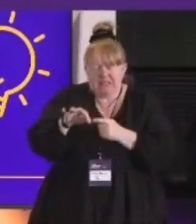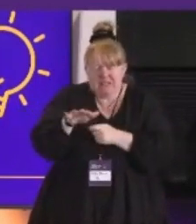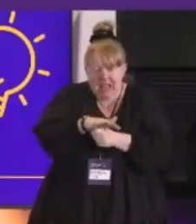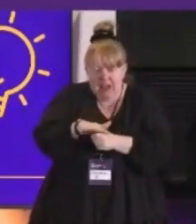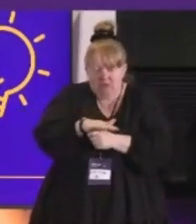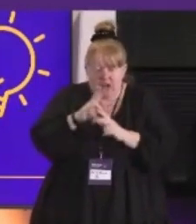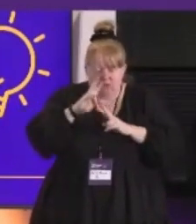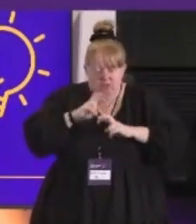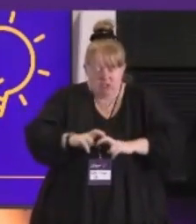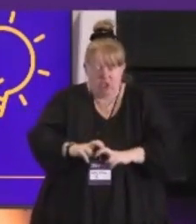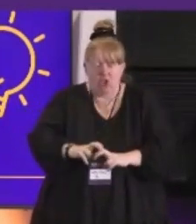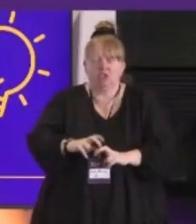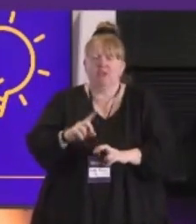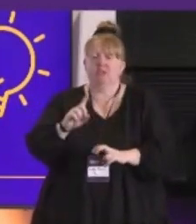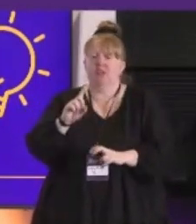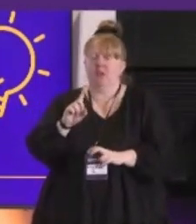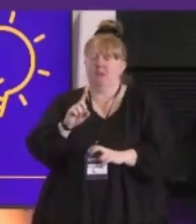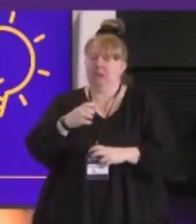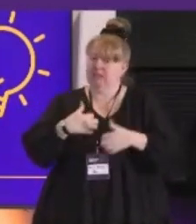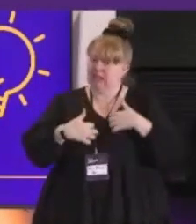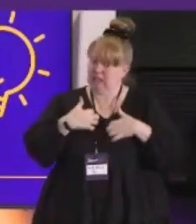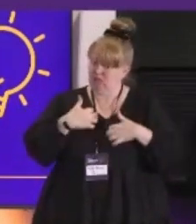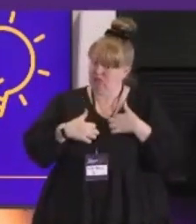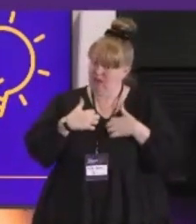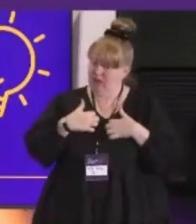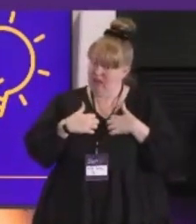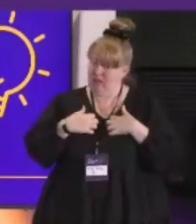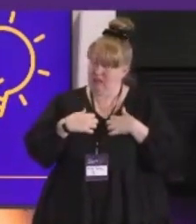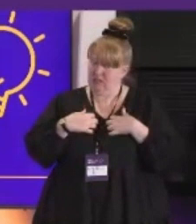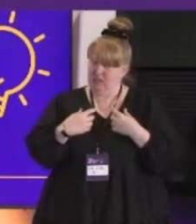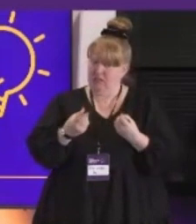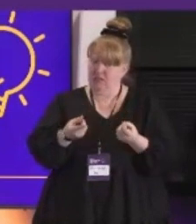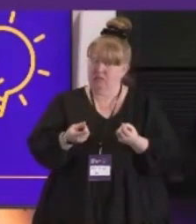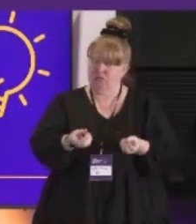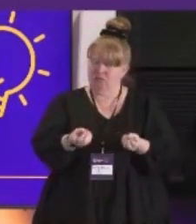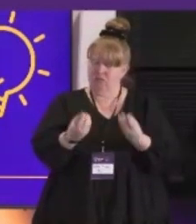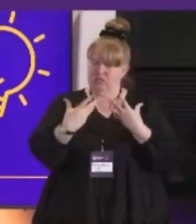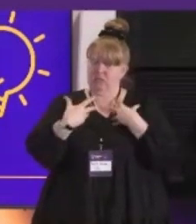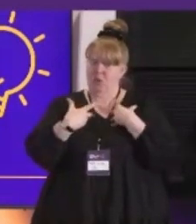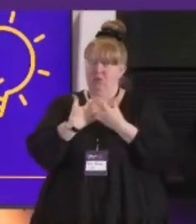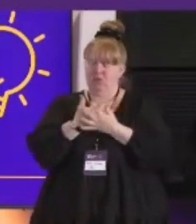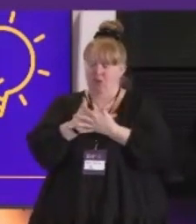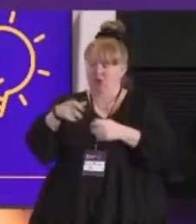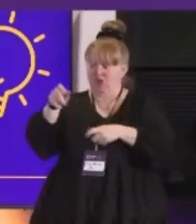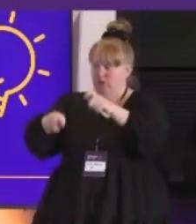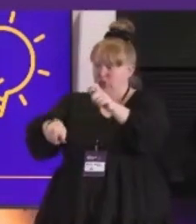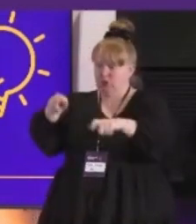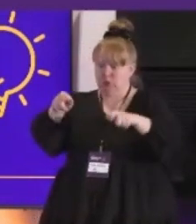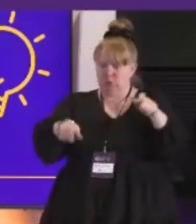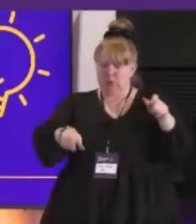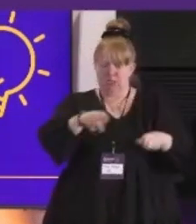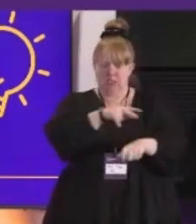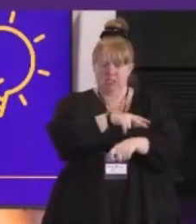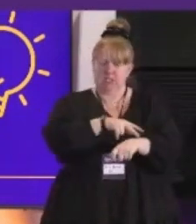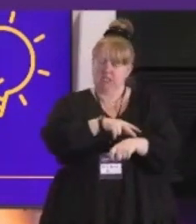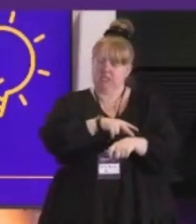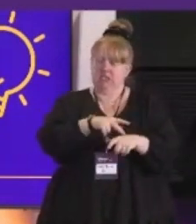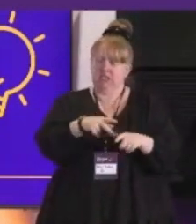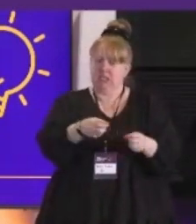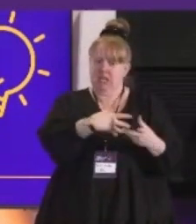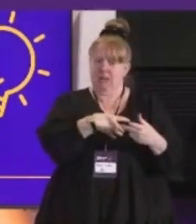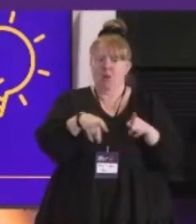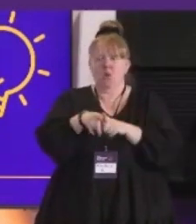because one of the outputs that we had from this, we had an amazing response from students as well as